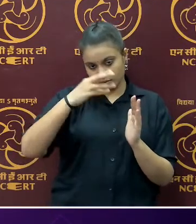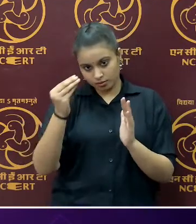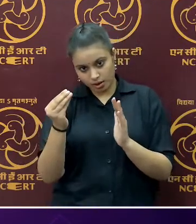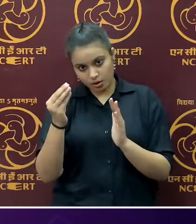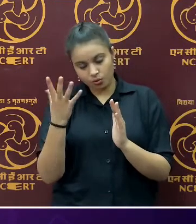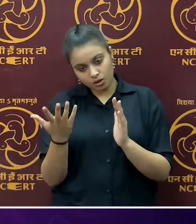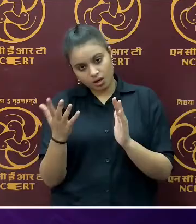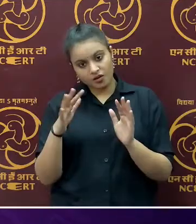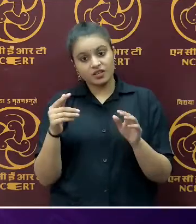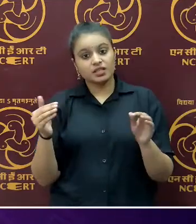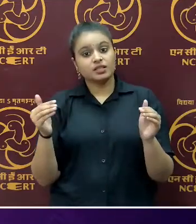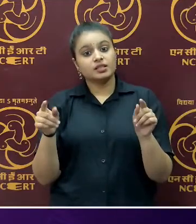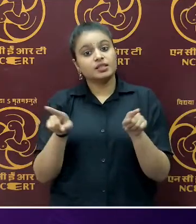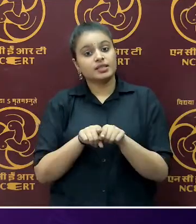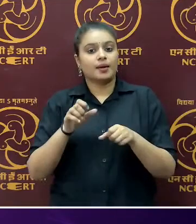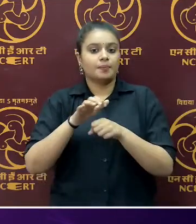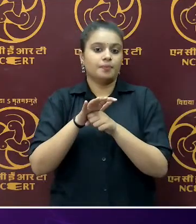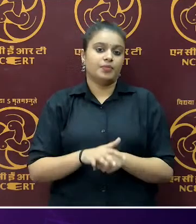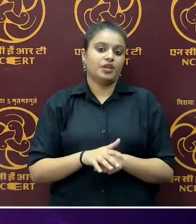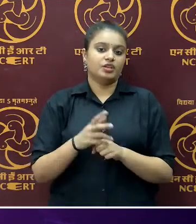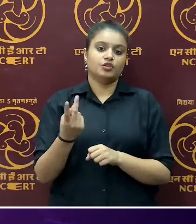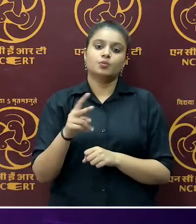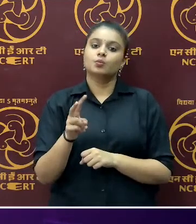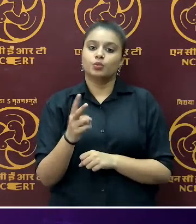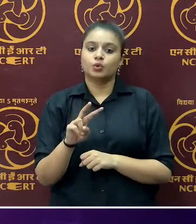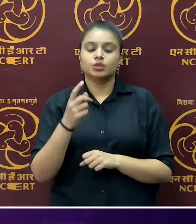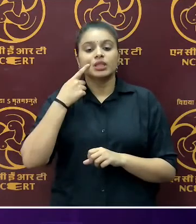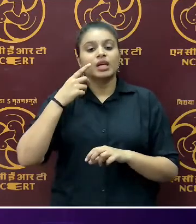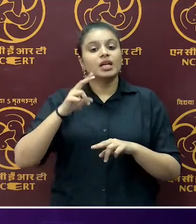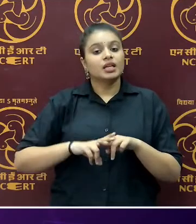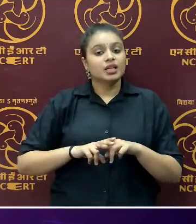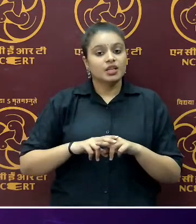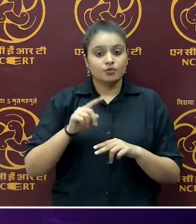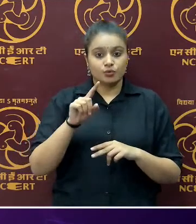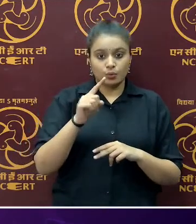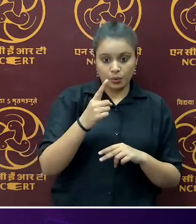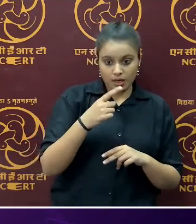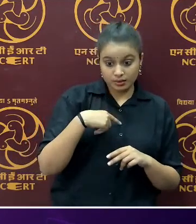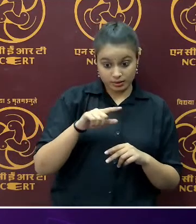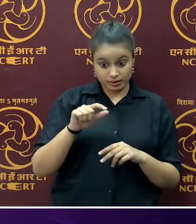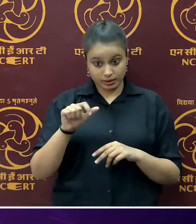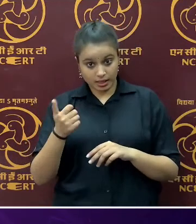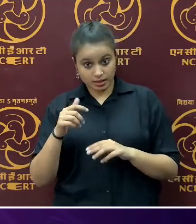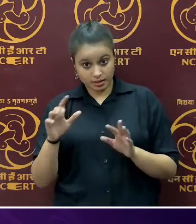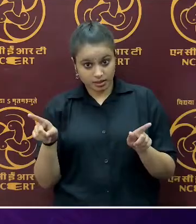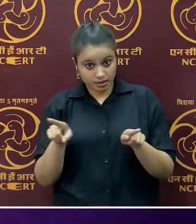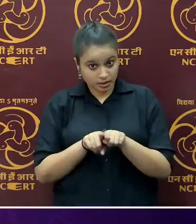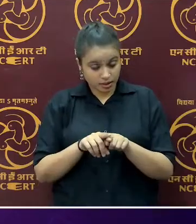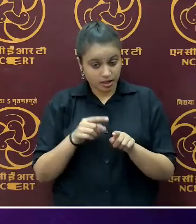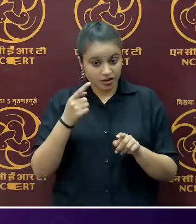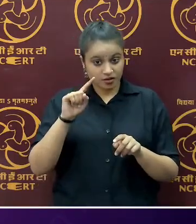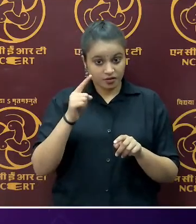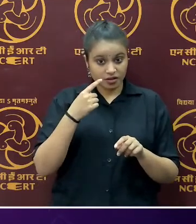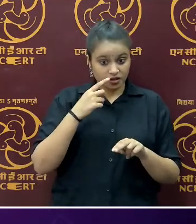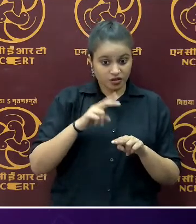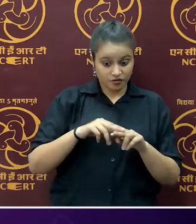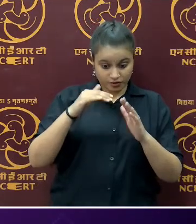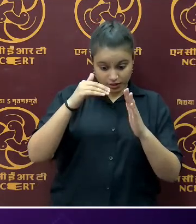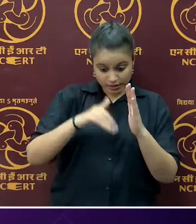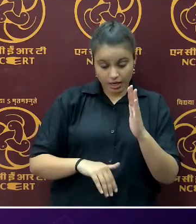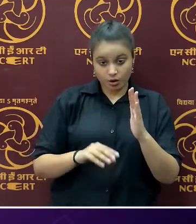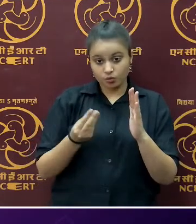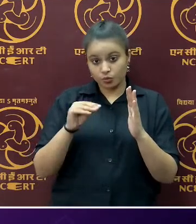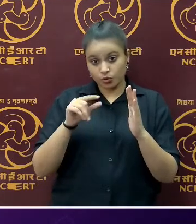at the same pressure, right? If they are one after the other, So the one which is right at the bottom, that